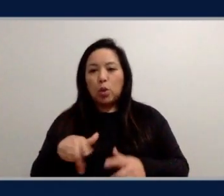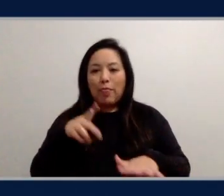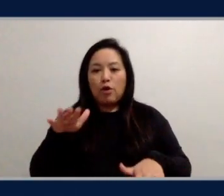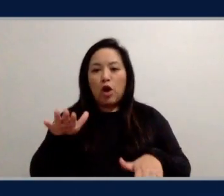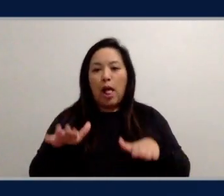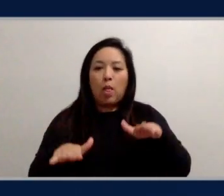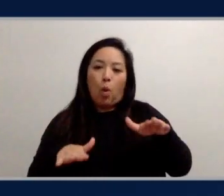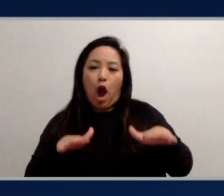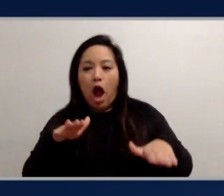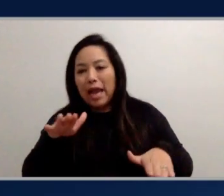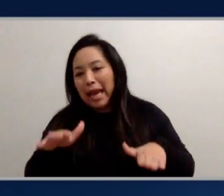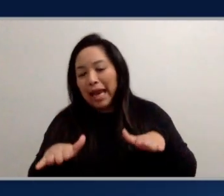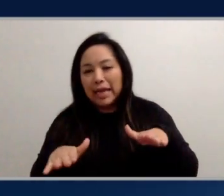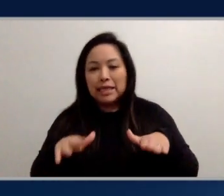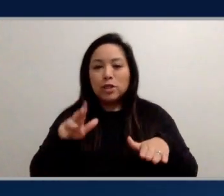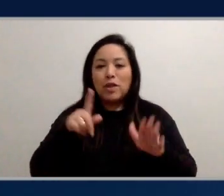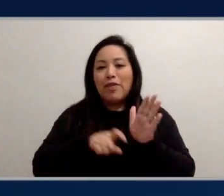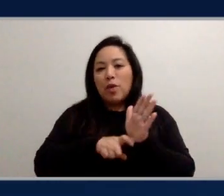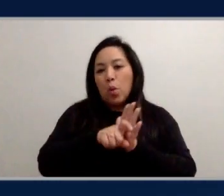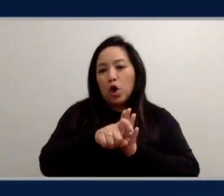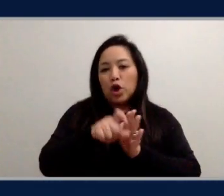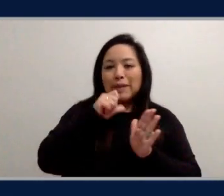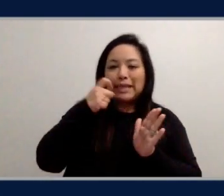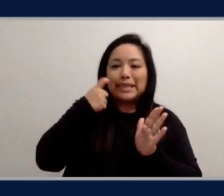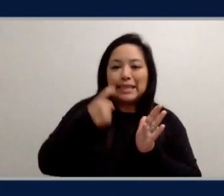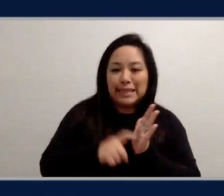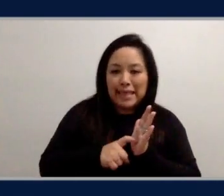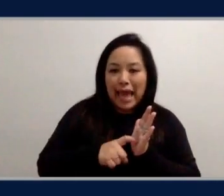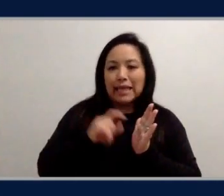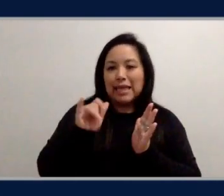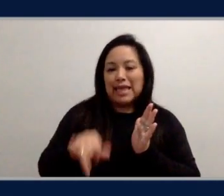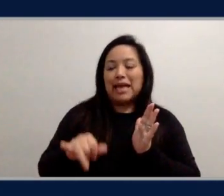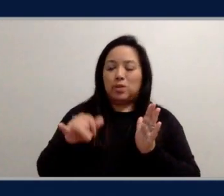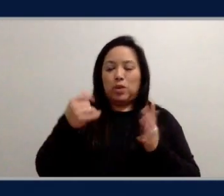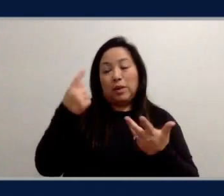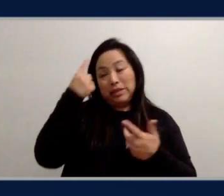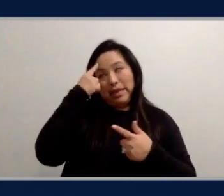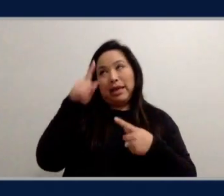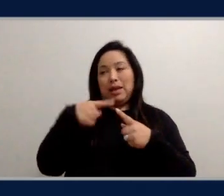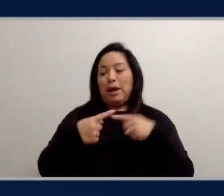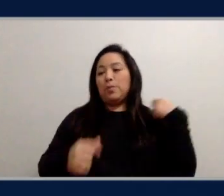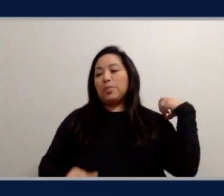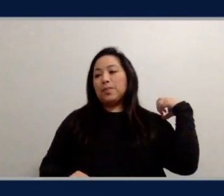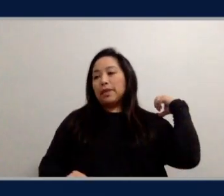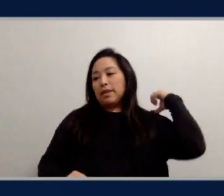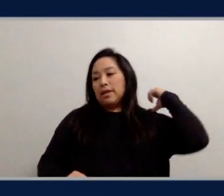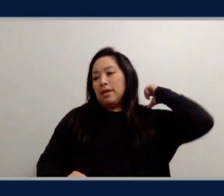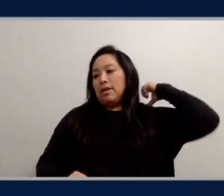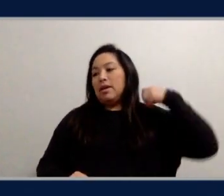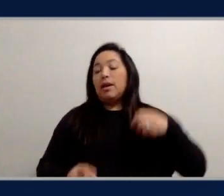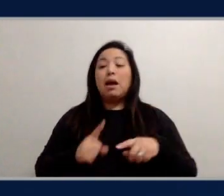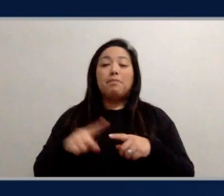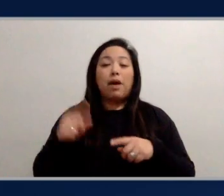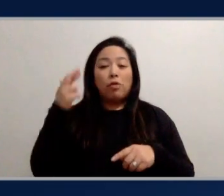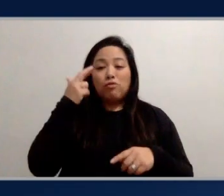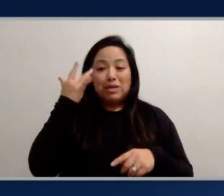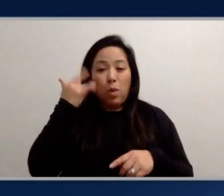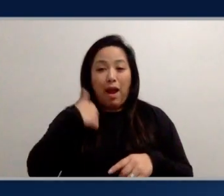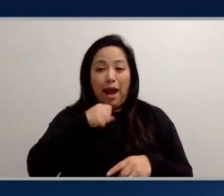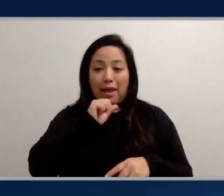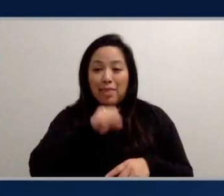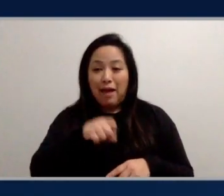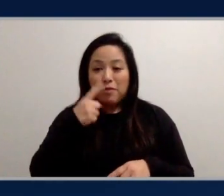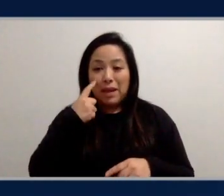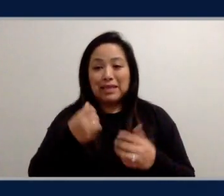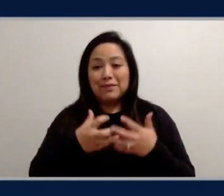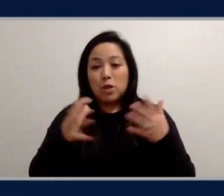worm doesn't detect that they're walking. That's what I'm thinking about. But no, what I was going to say is what I love about your demo, Shakar, is there's so much